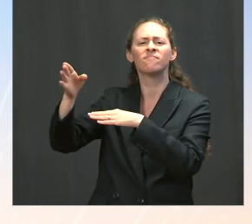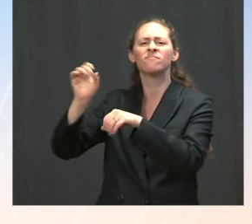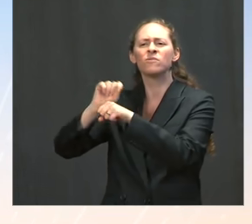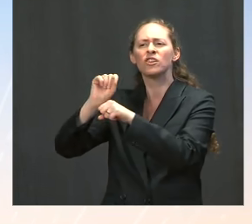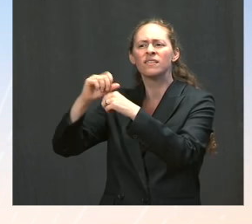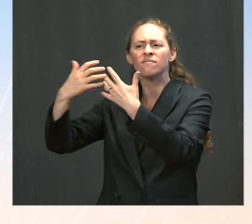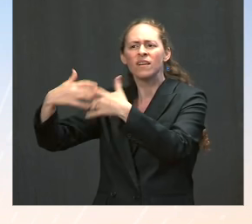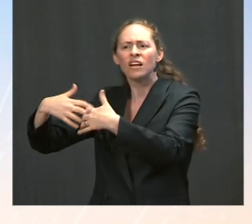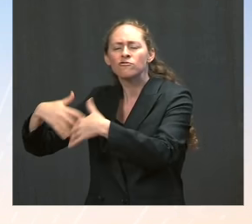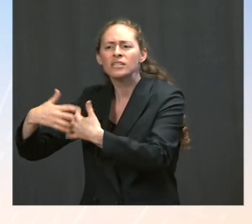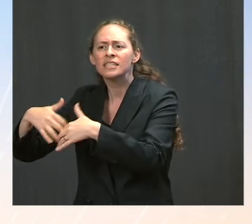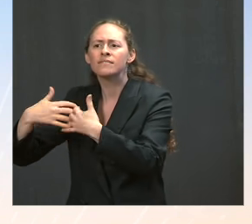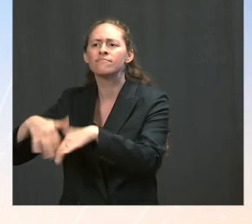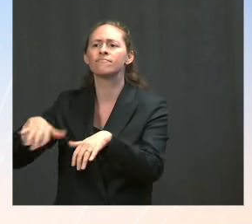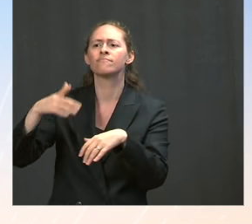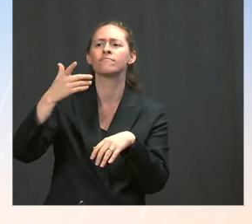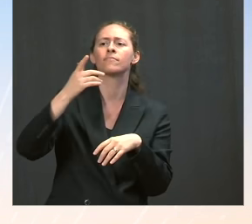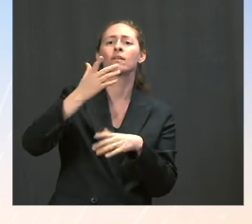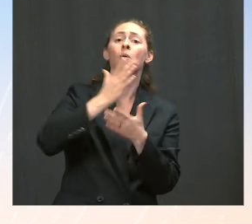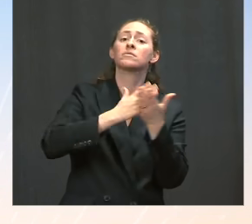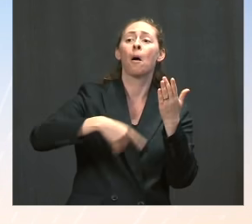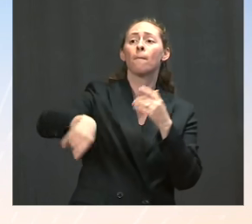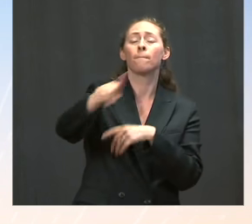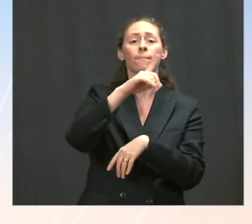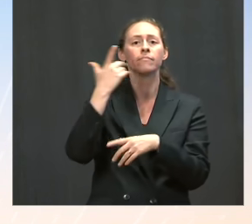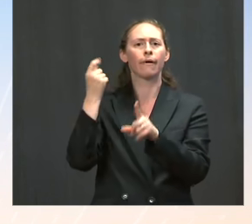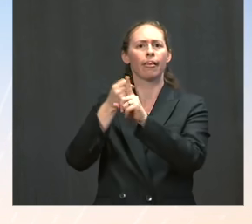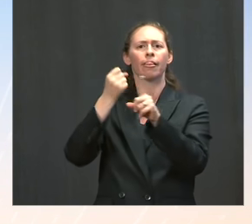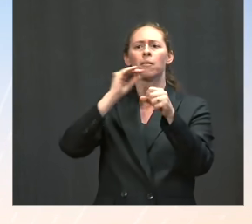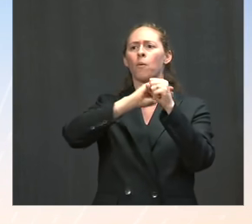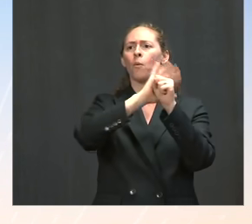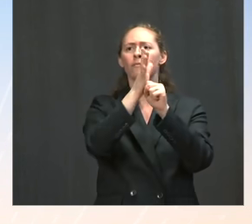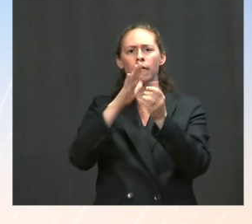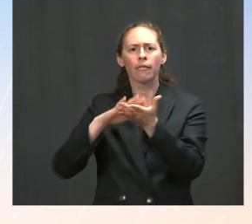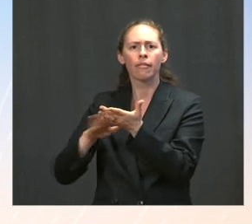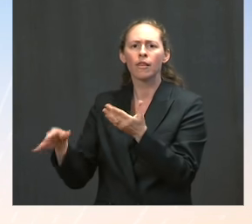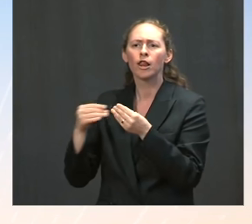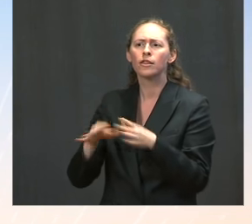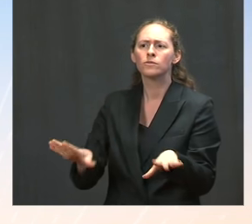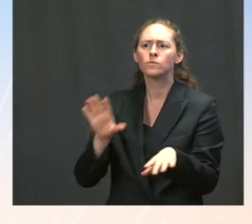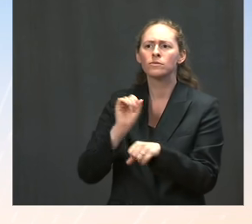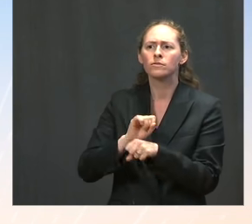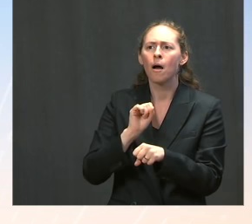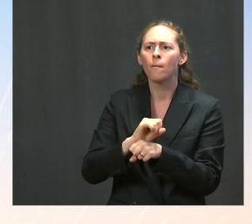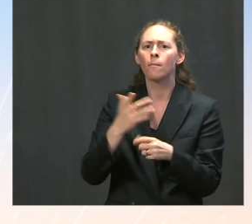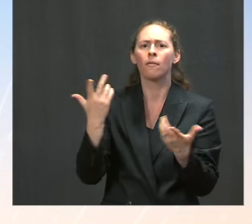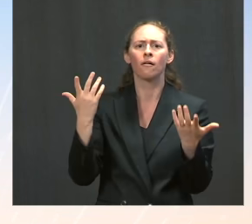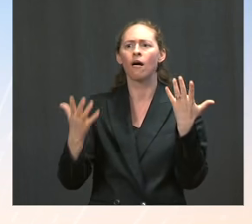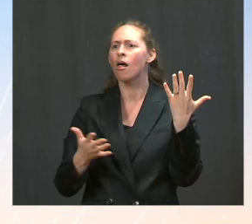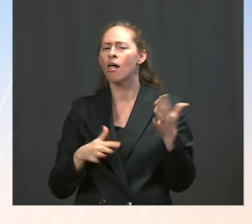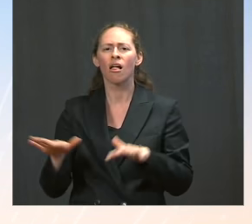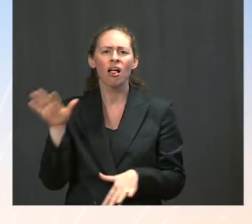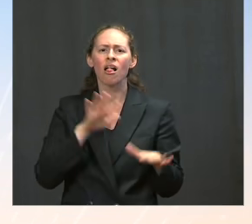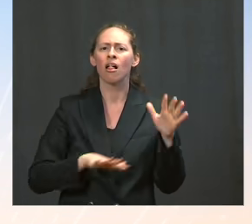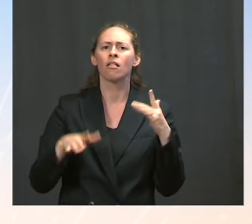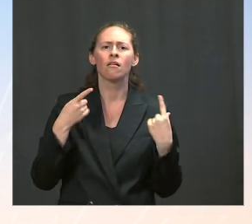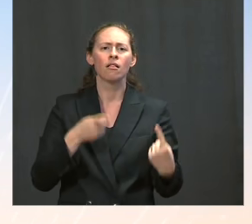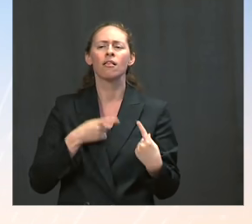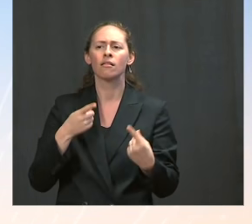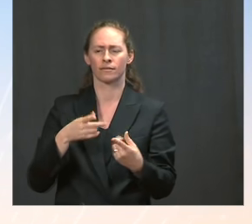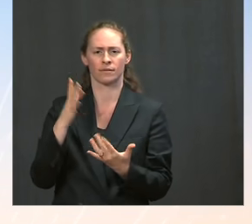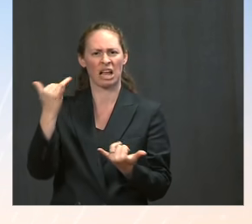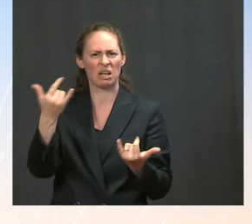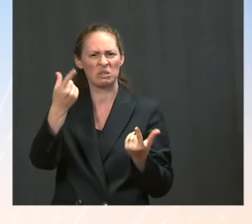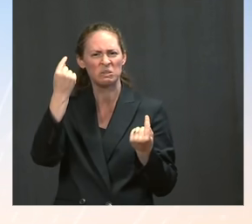pandemic, many of them mid-career, and they're wondering, what happens to me now? What happens to me next? These funds, this initiative, has